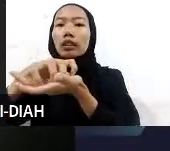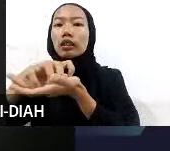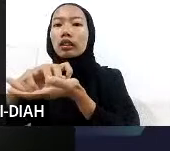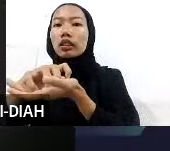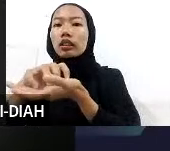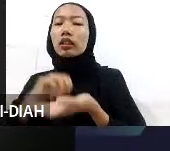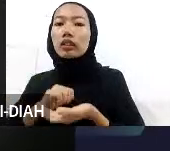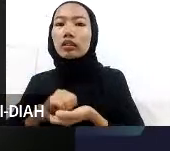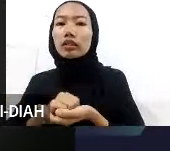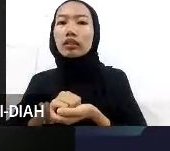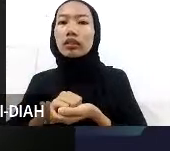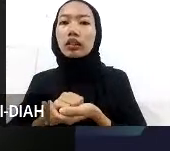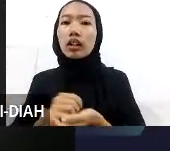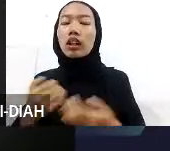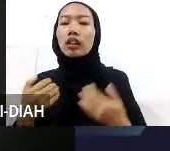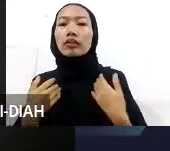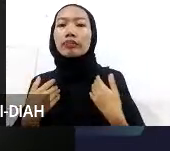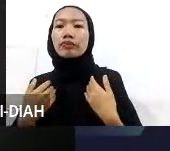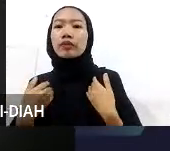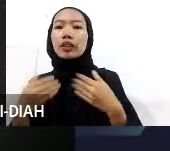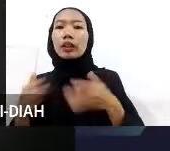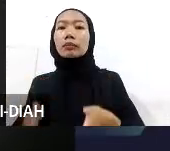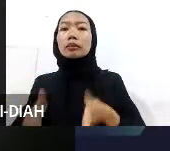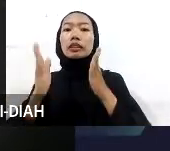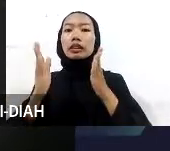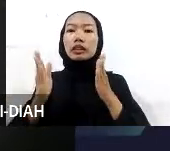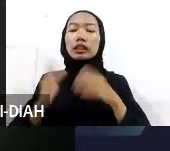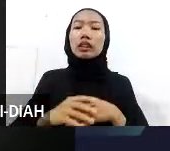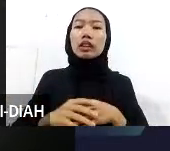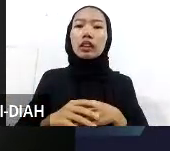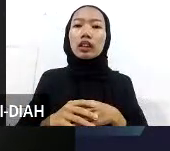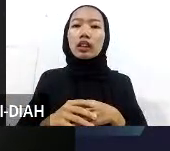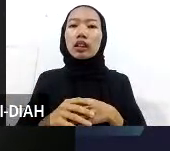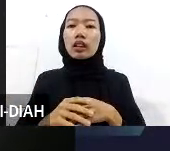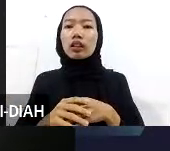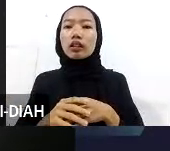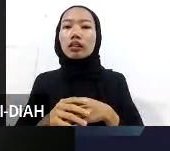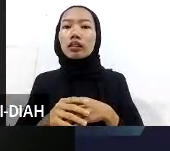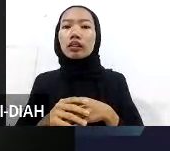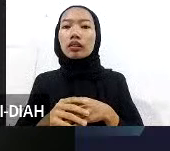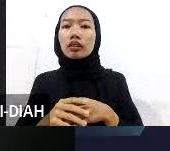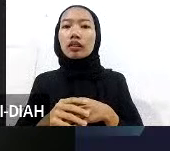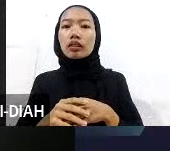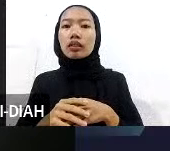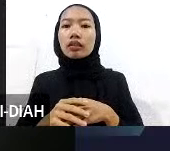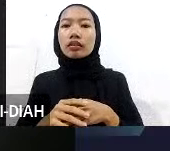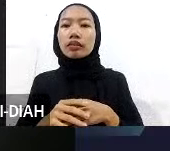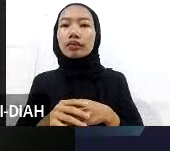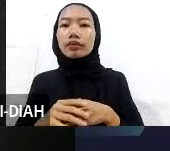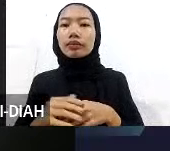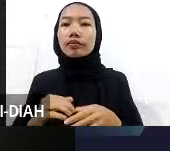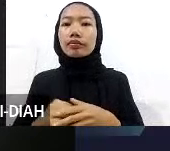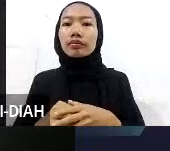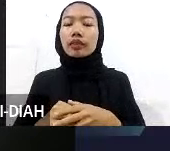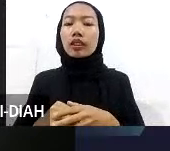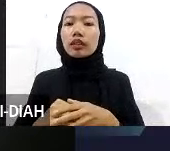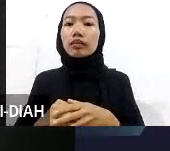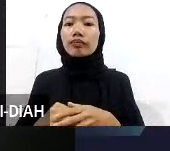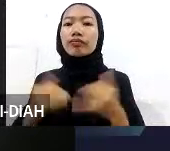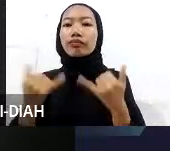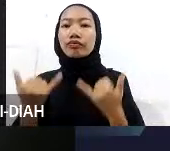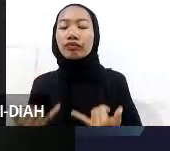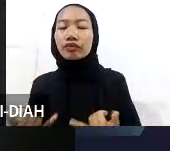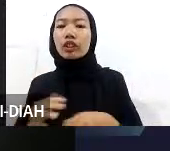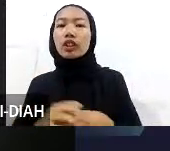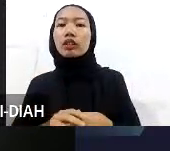my business. I was going to do some work, but I had time. When I